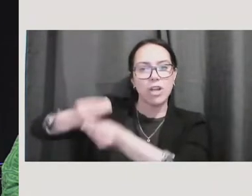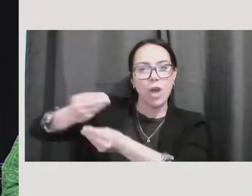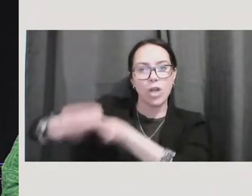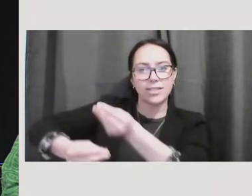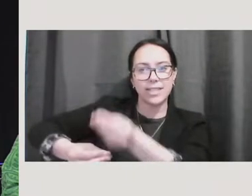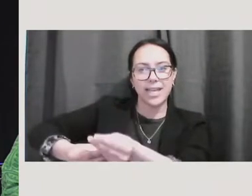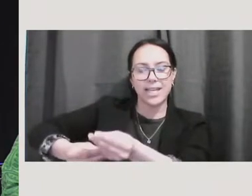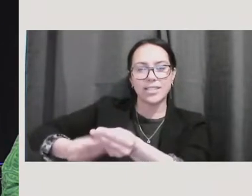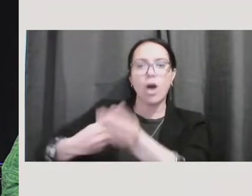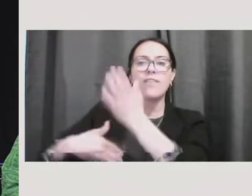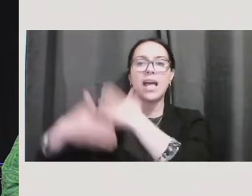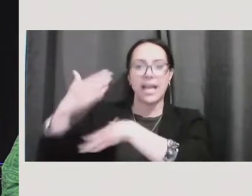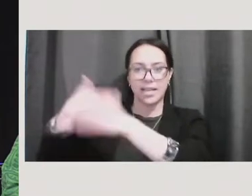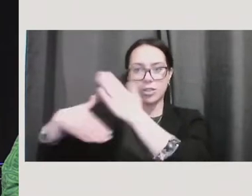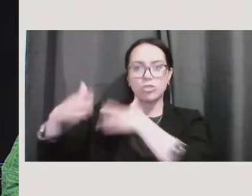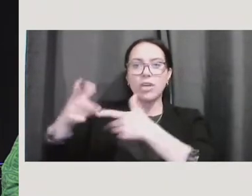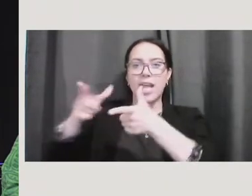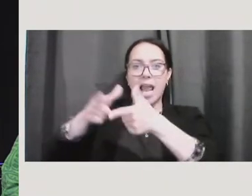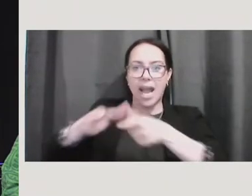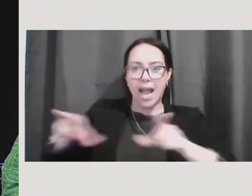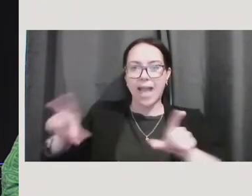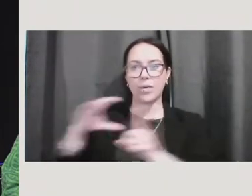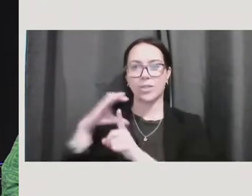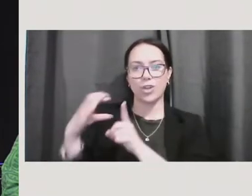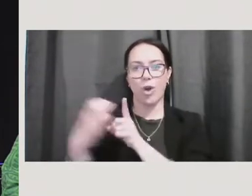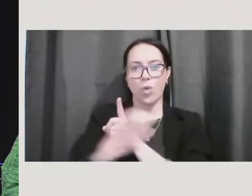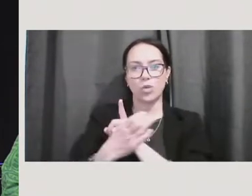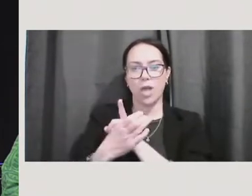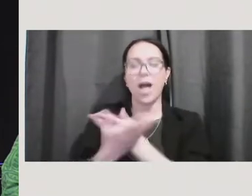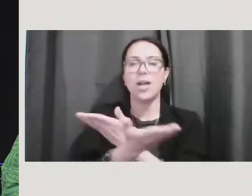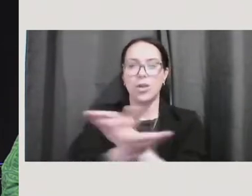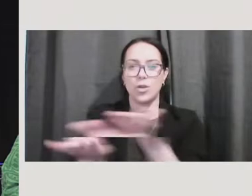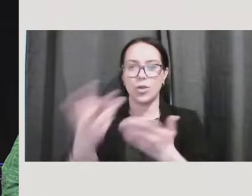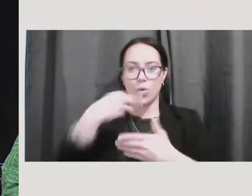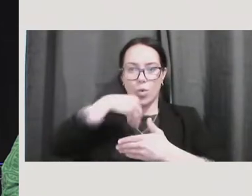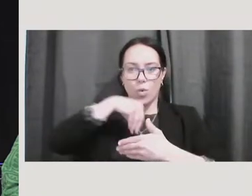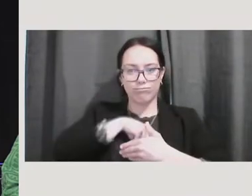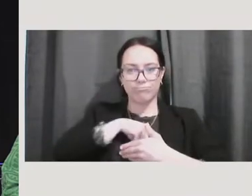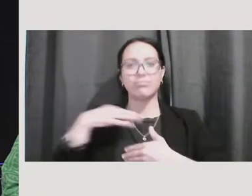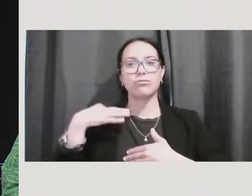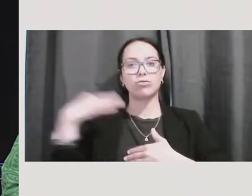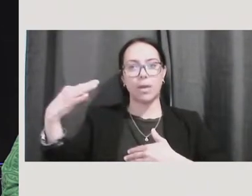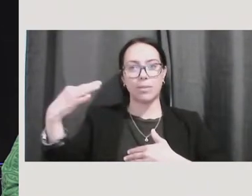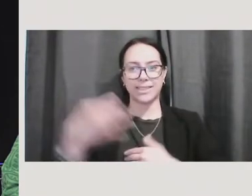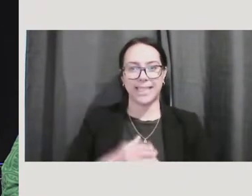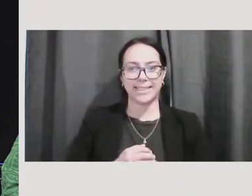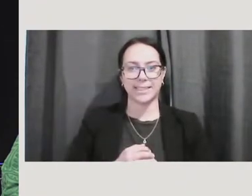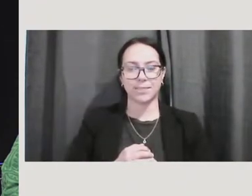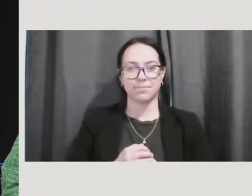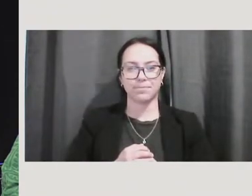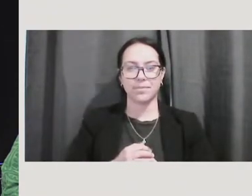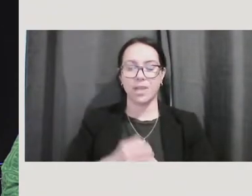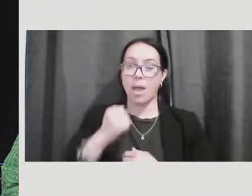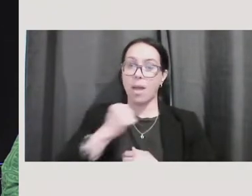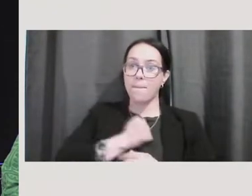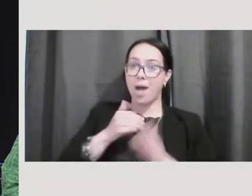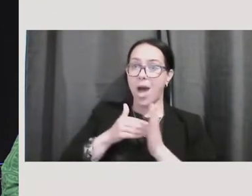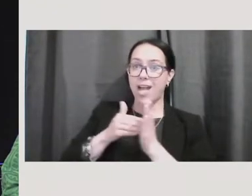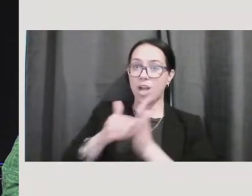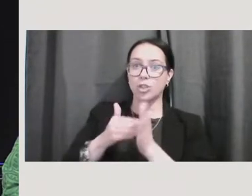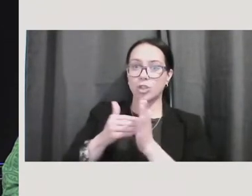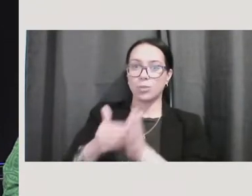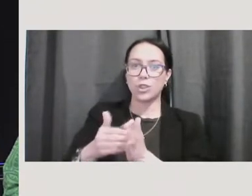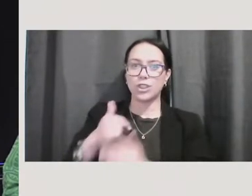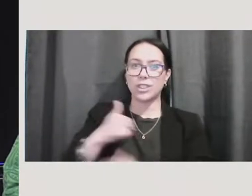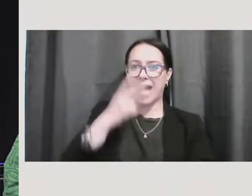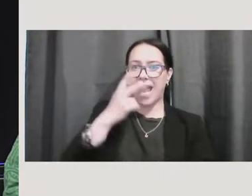that you all represent my contribution as martua it's a southern